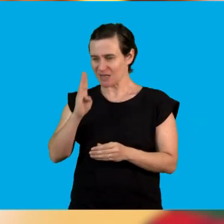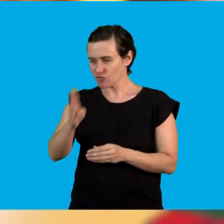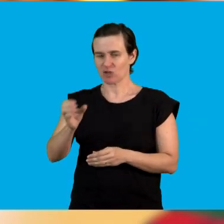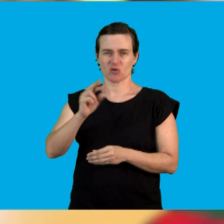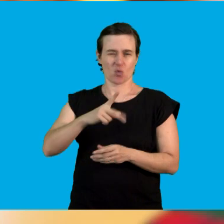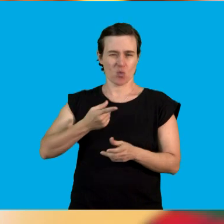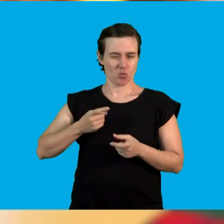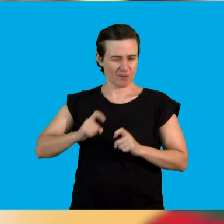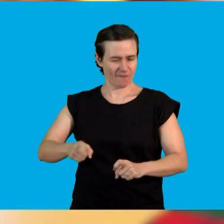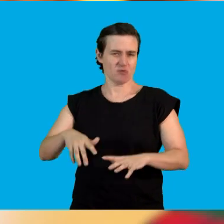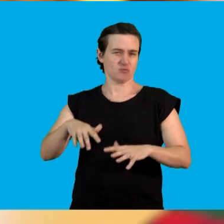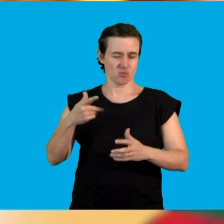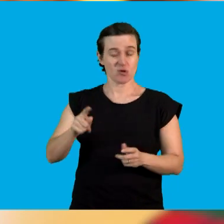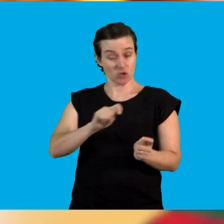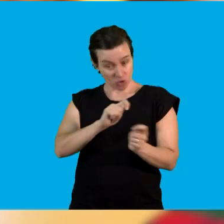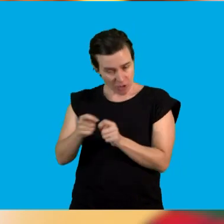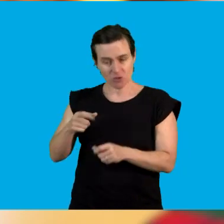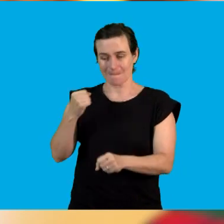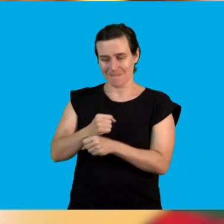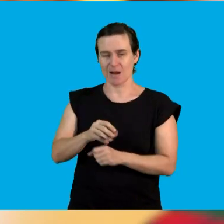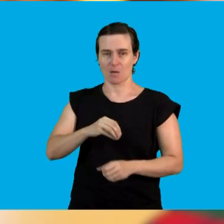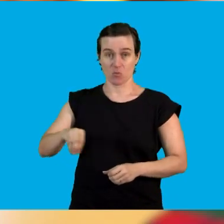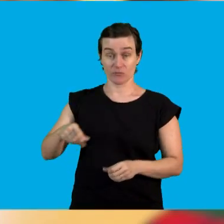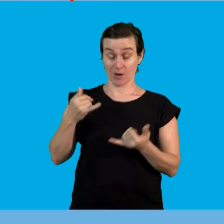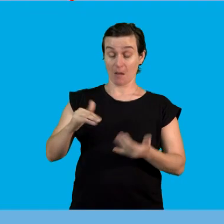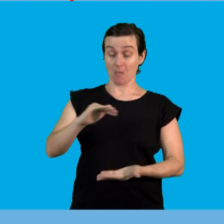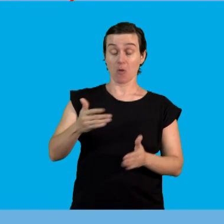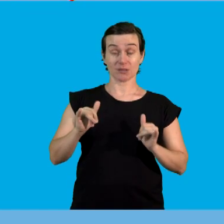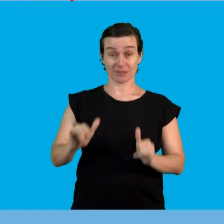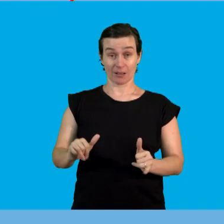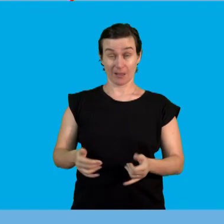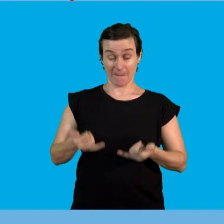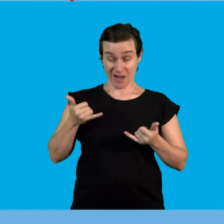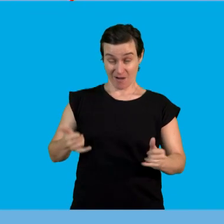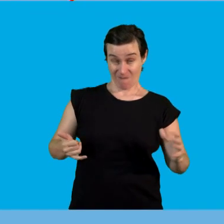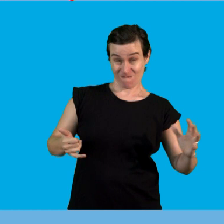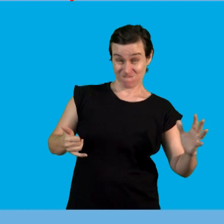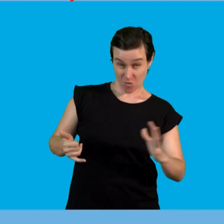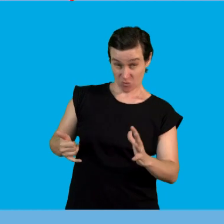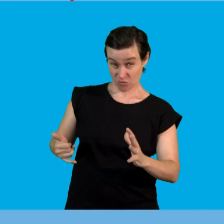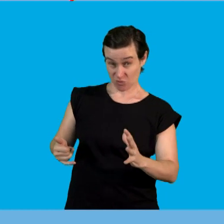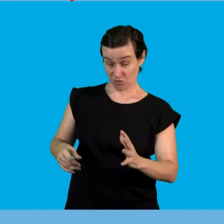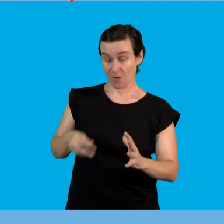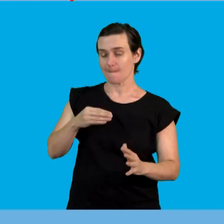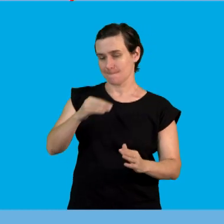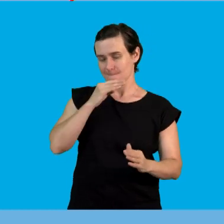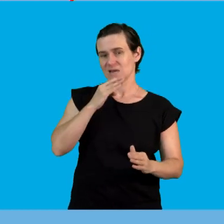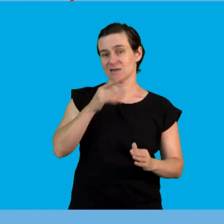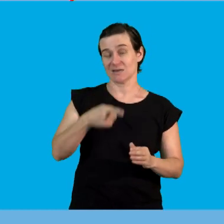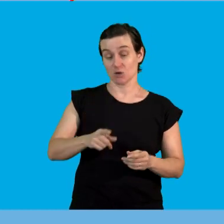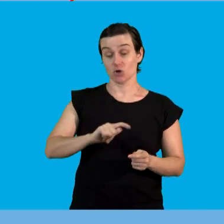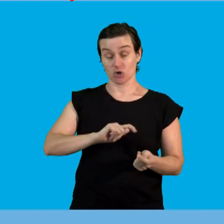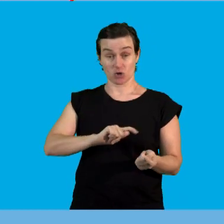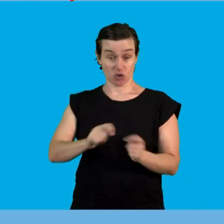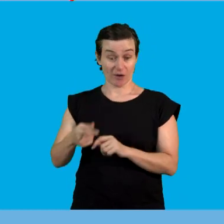or also the direction in an object. So it was stationary, and then now it is going to be moving to the right. So the speed has